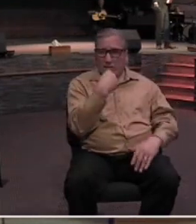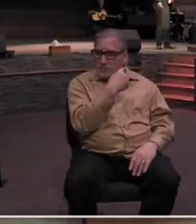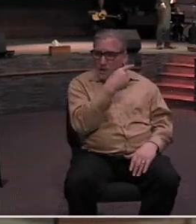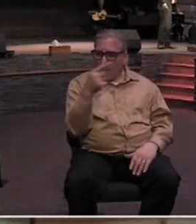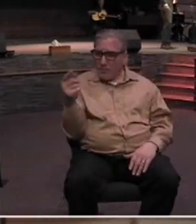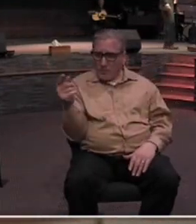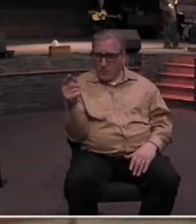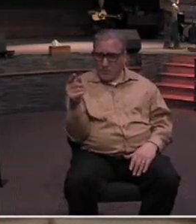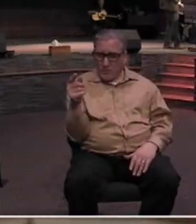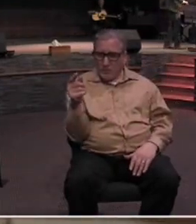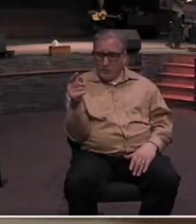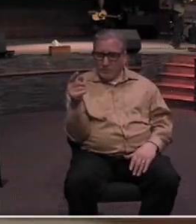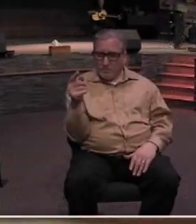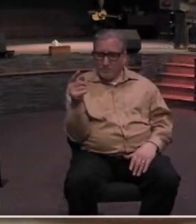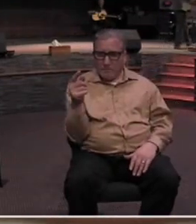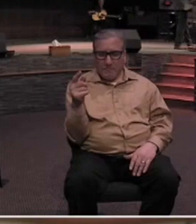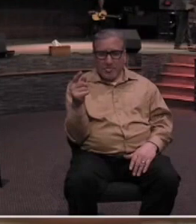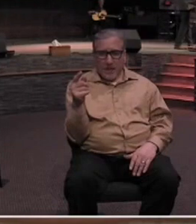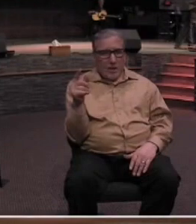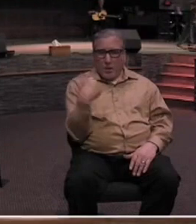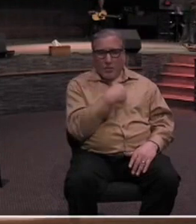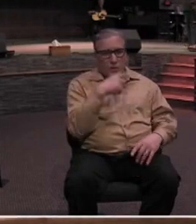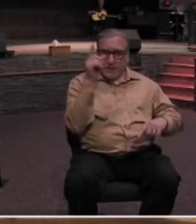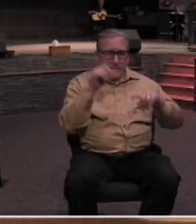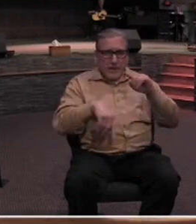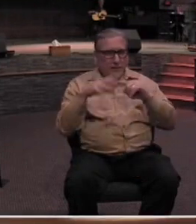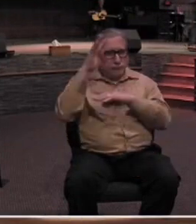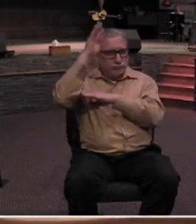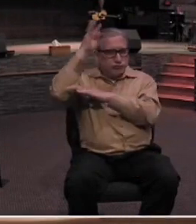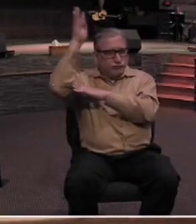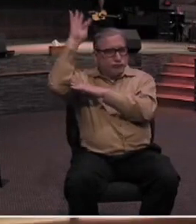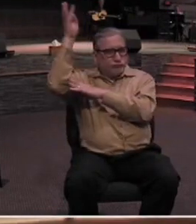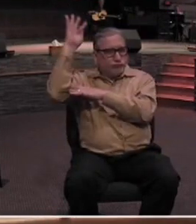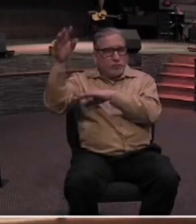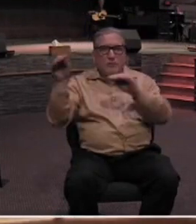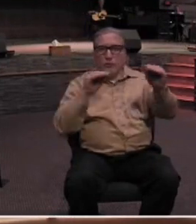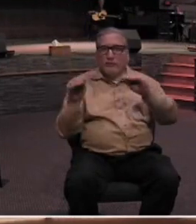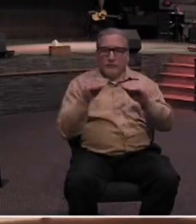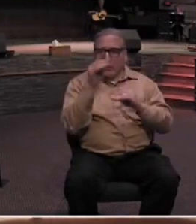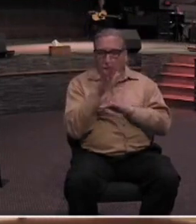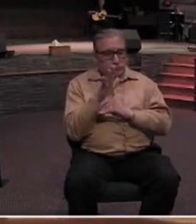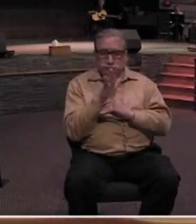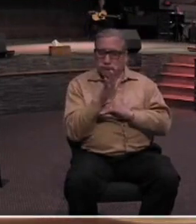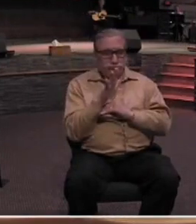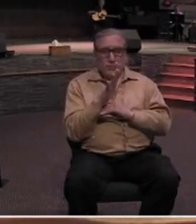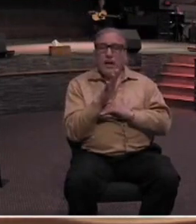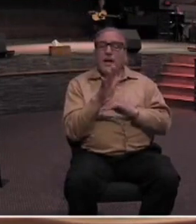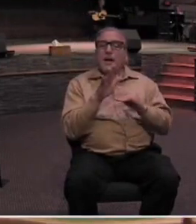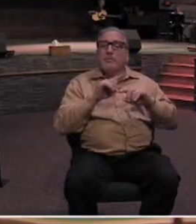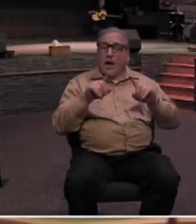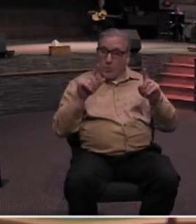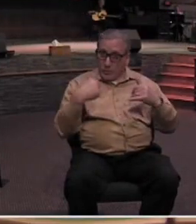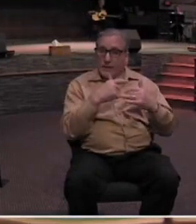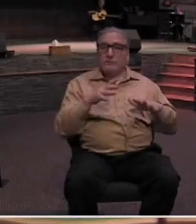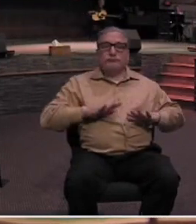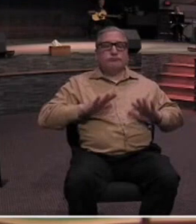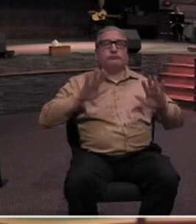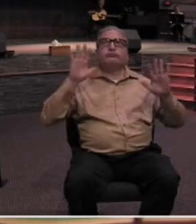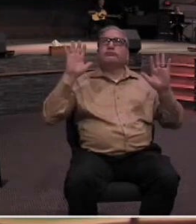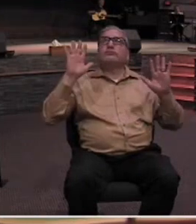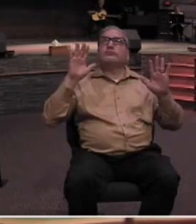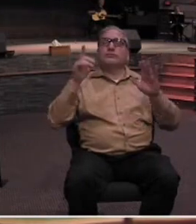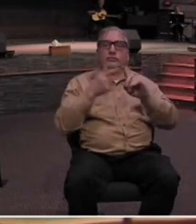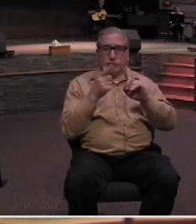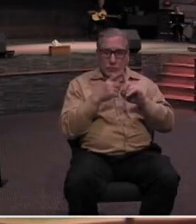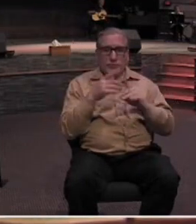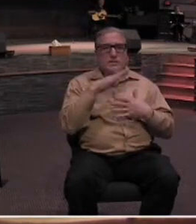here today that we cannot manufacture a move of God, but we can submit to the Spirit? We're not